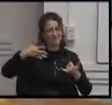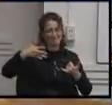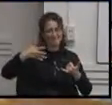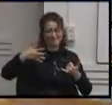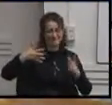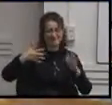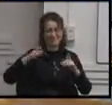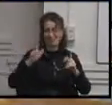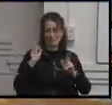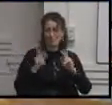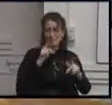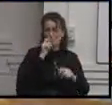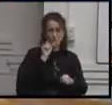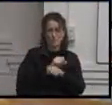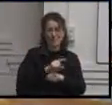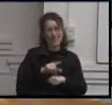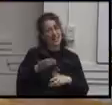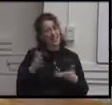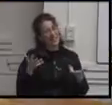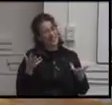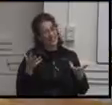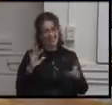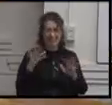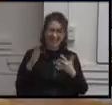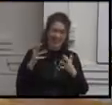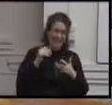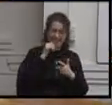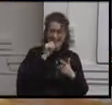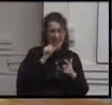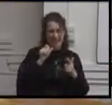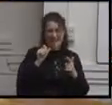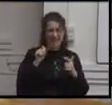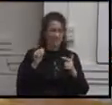safe for people to be working in.